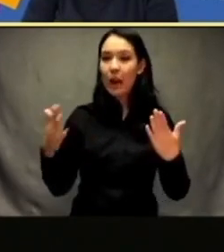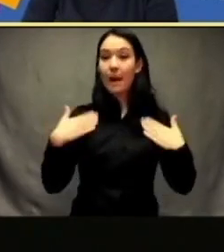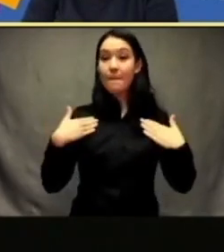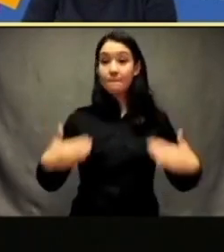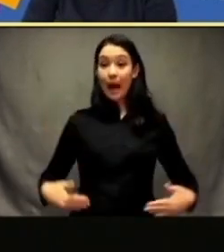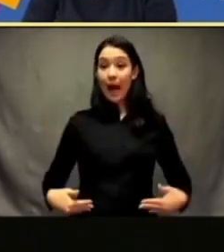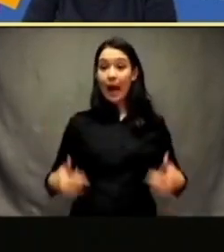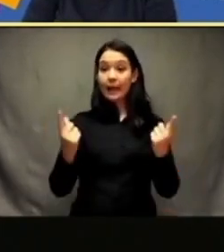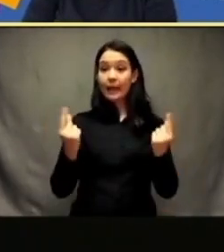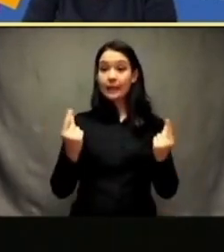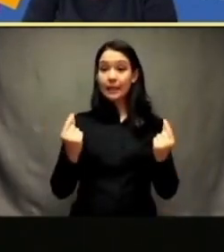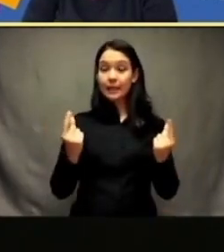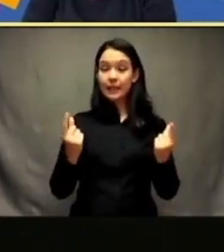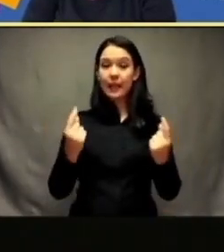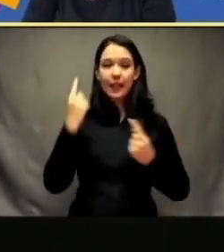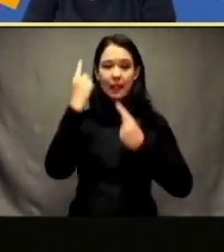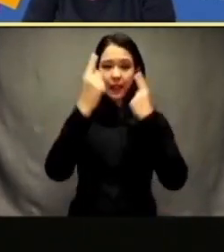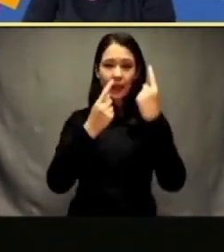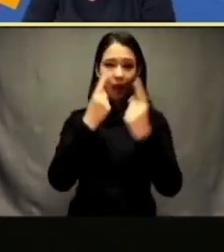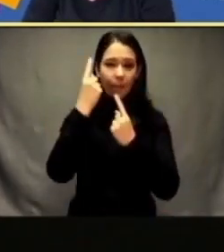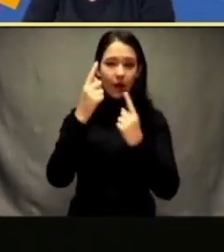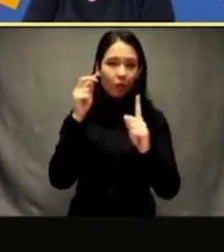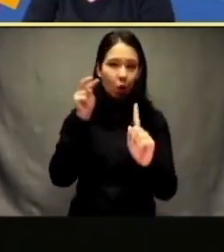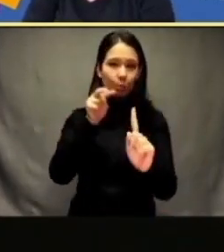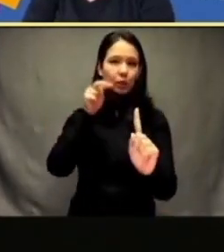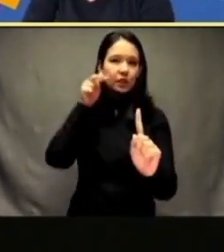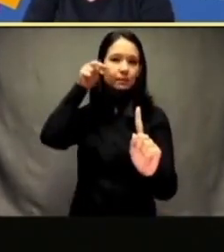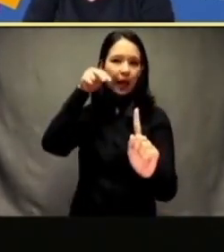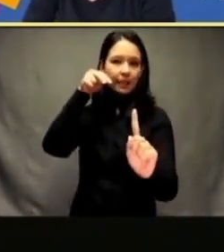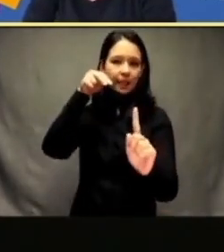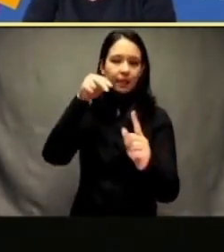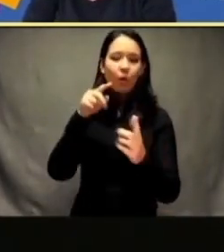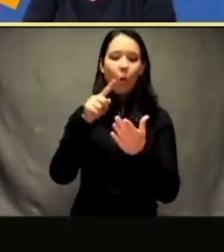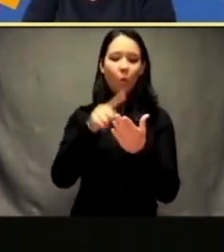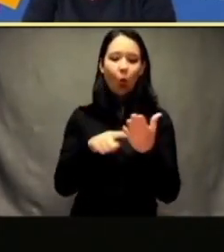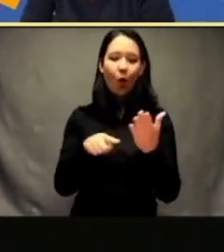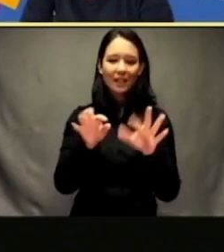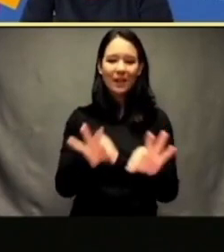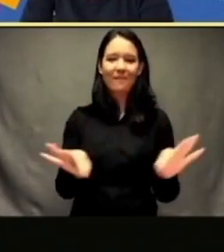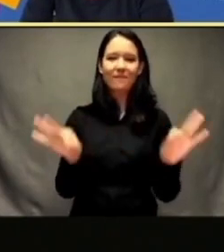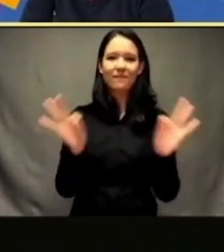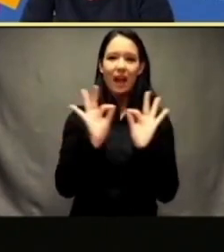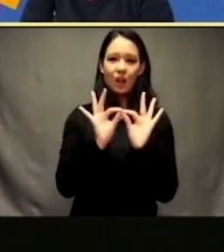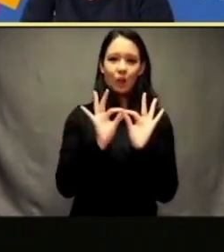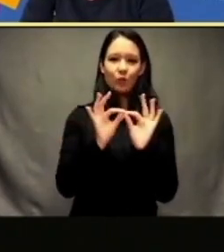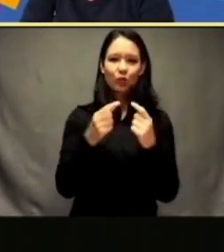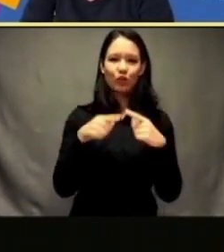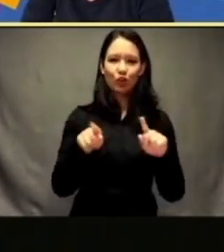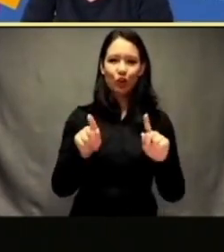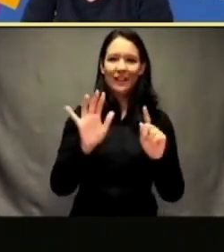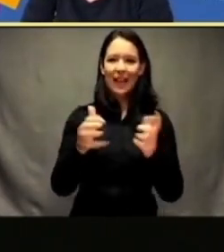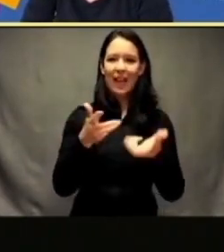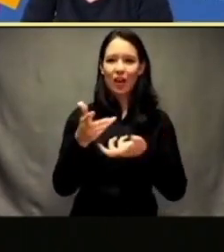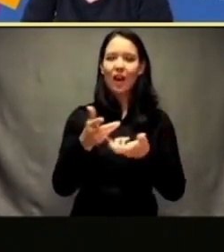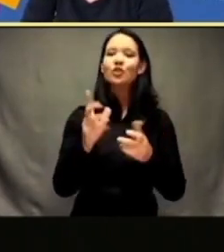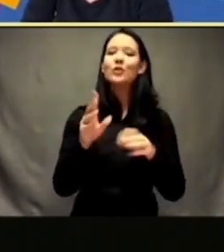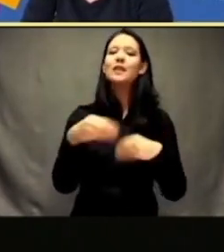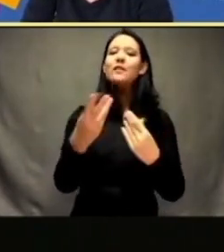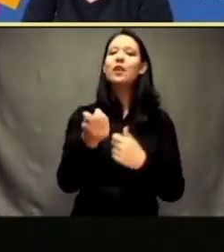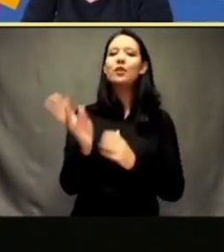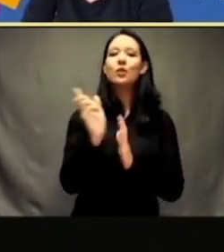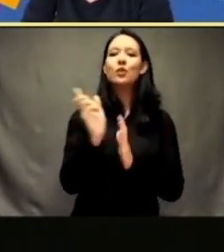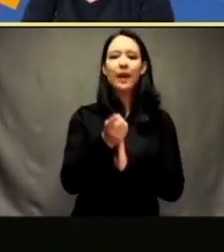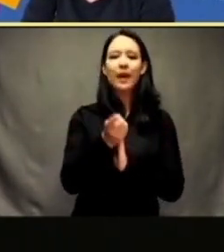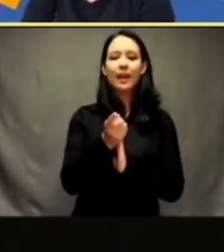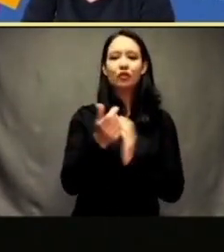doing, thinking about their perspectives and what's being valued. So again, we wanted to give you a few minutes to try